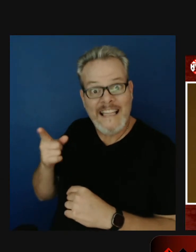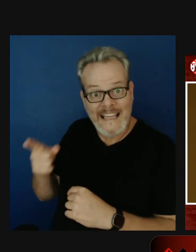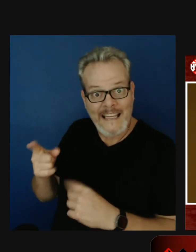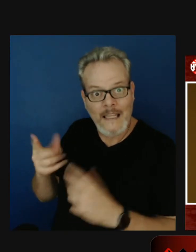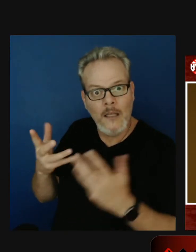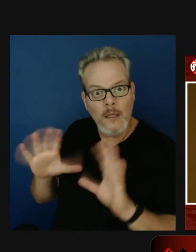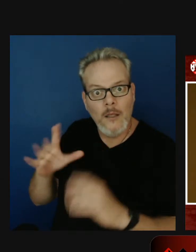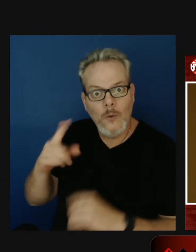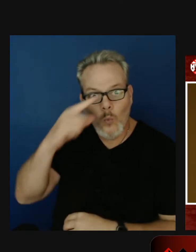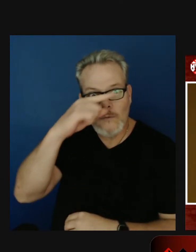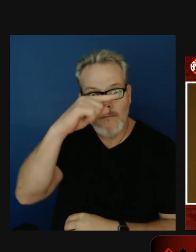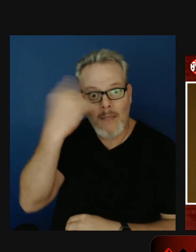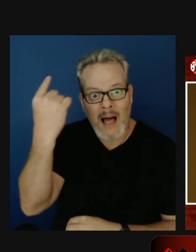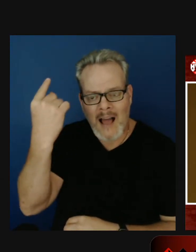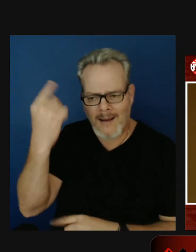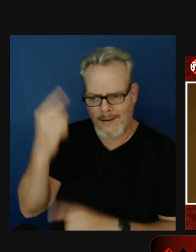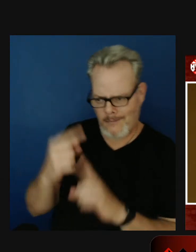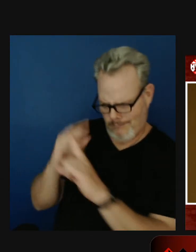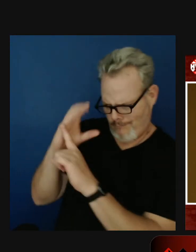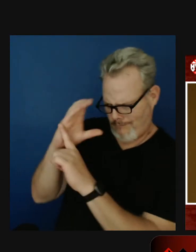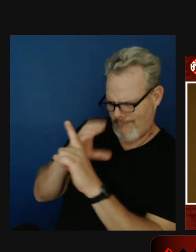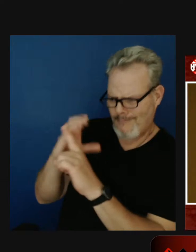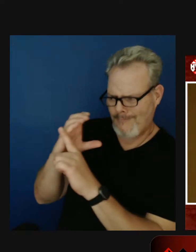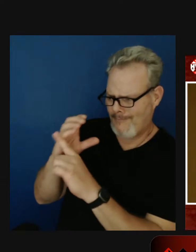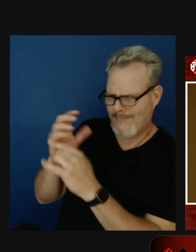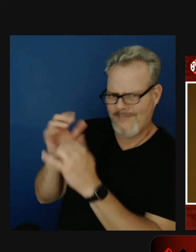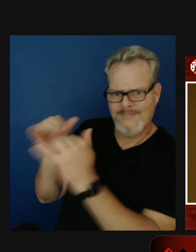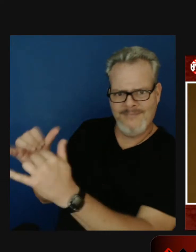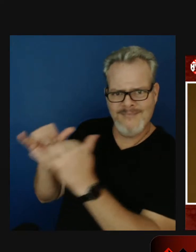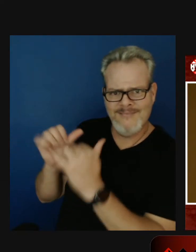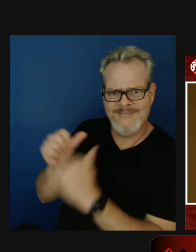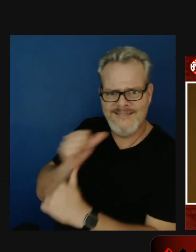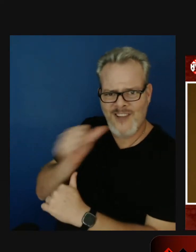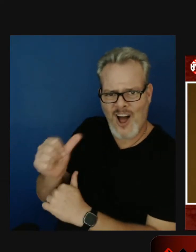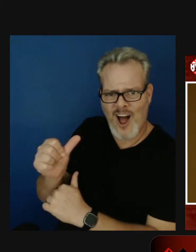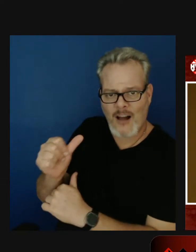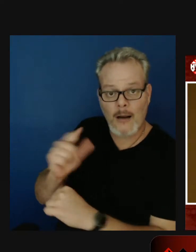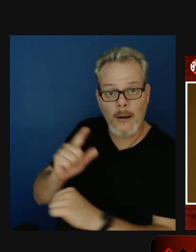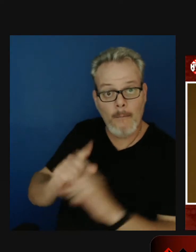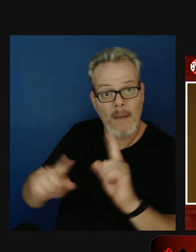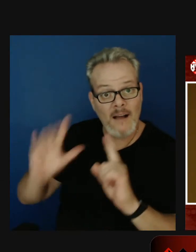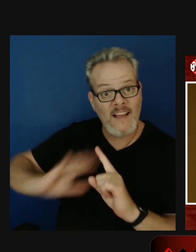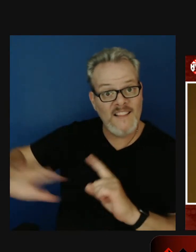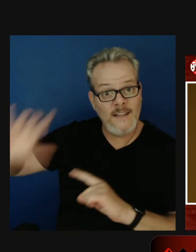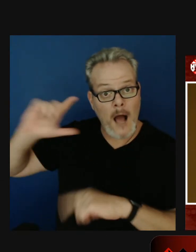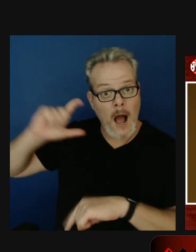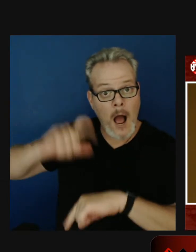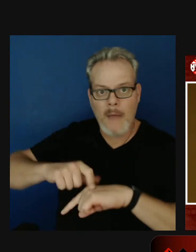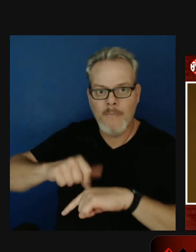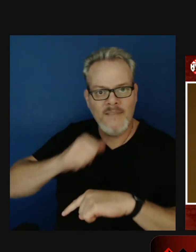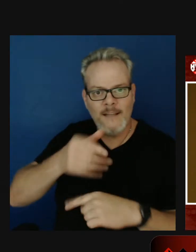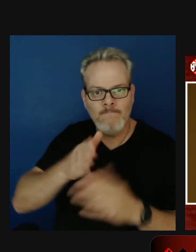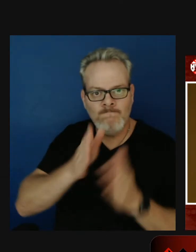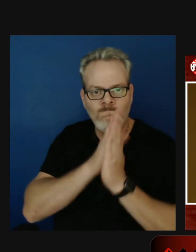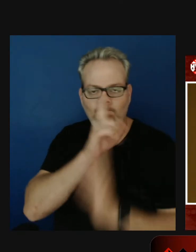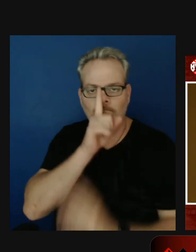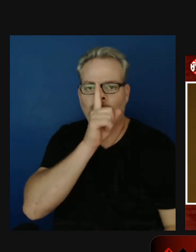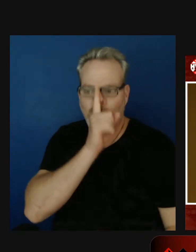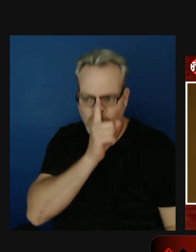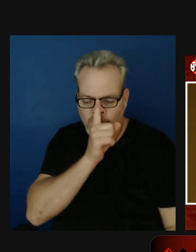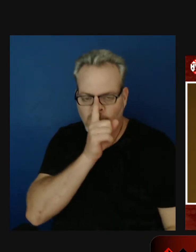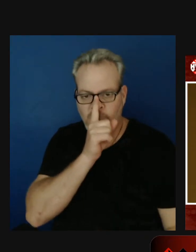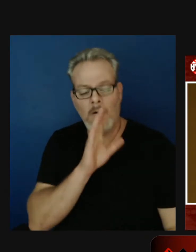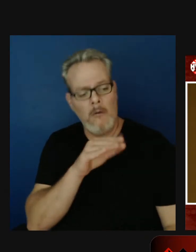Now, as you can see, that man looks very similar to me. But at the time, this wasn't questioned because, he's just like, oh, well,